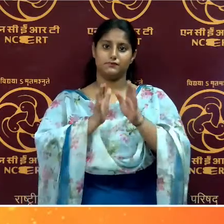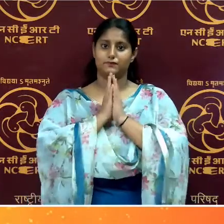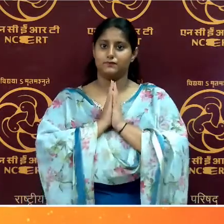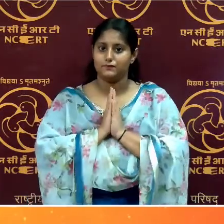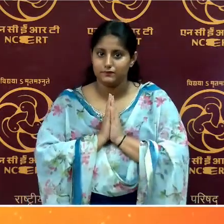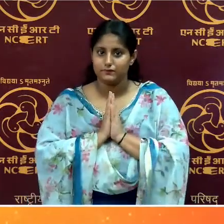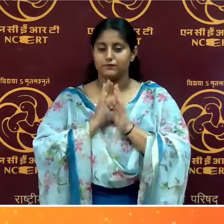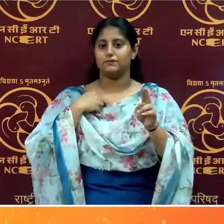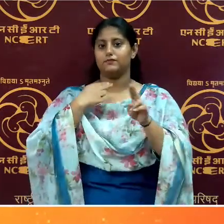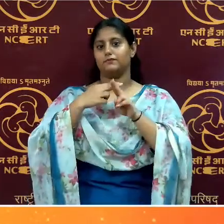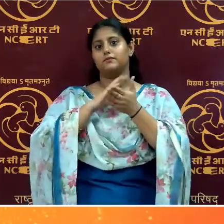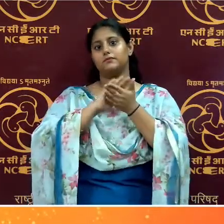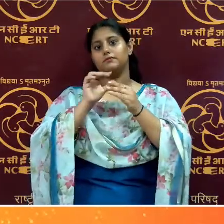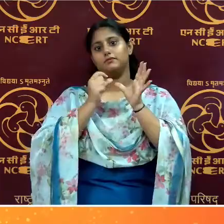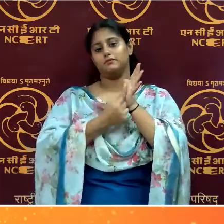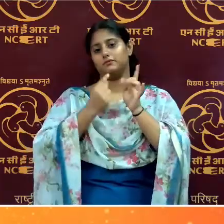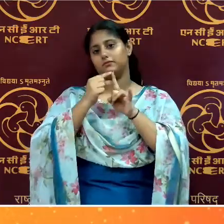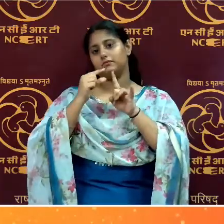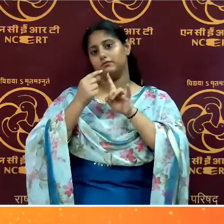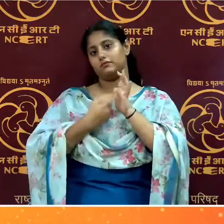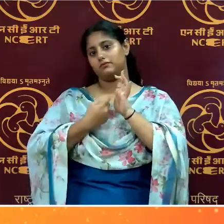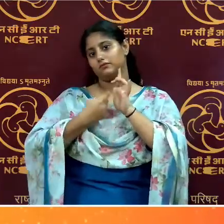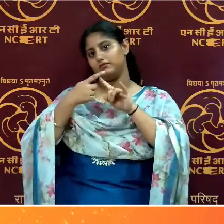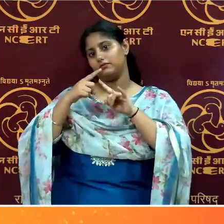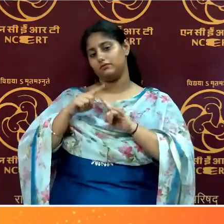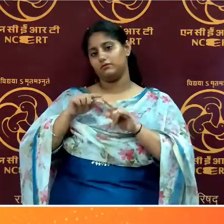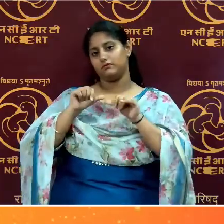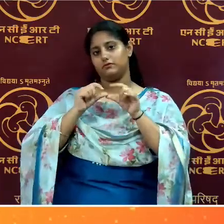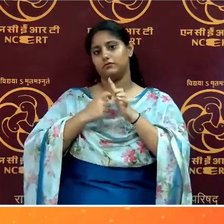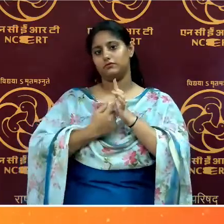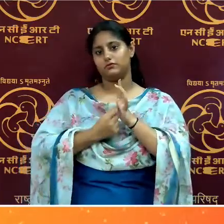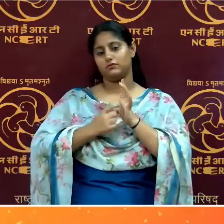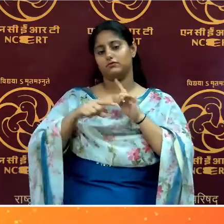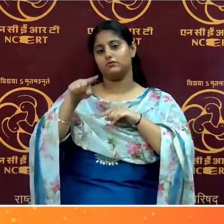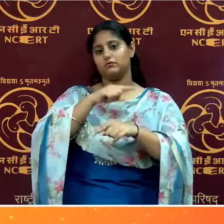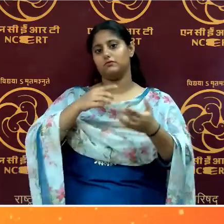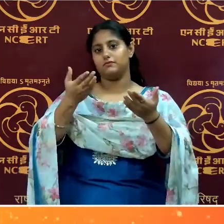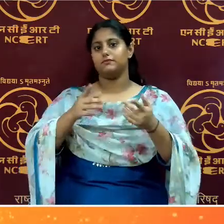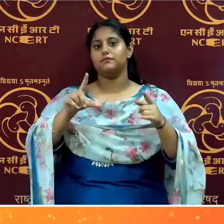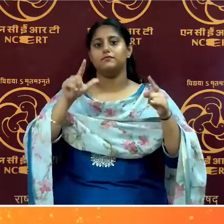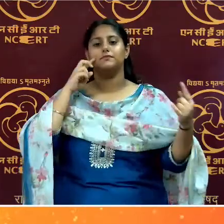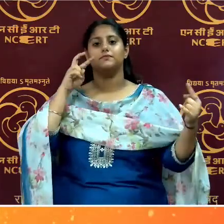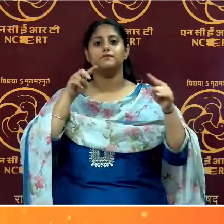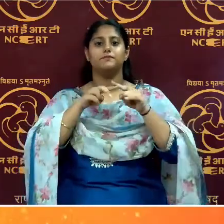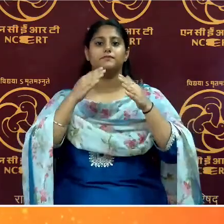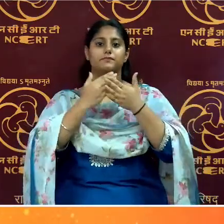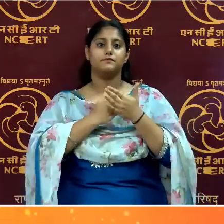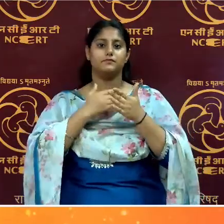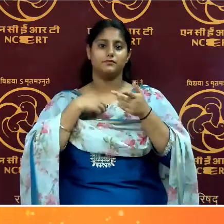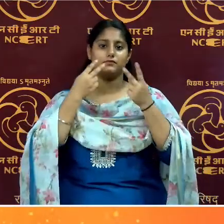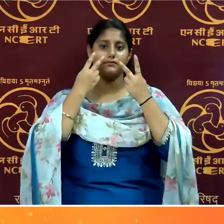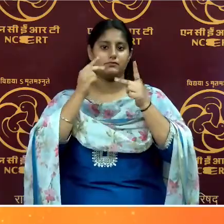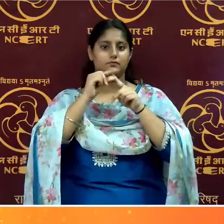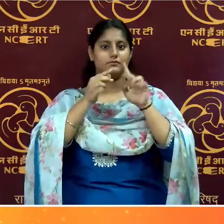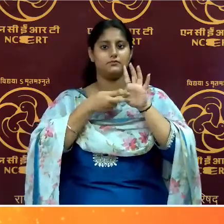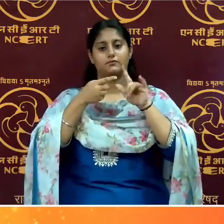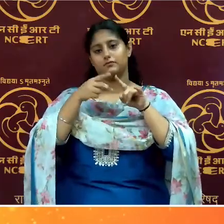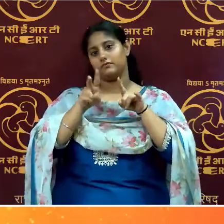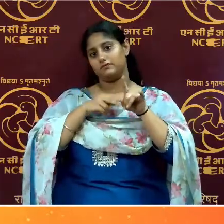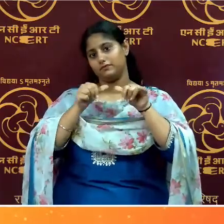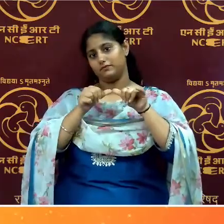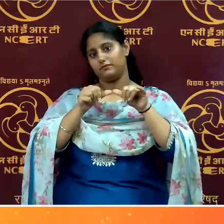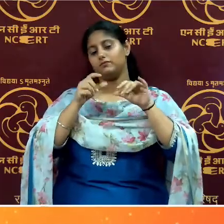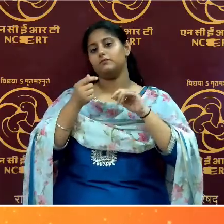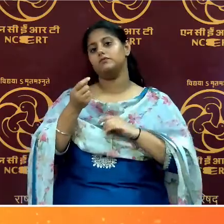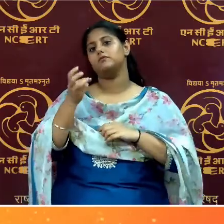Namaskar. I'm Priti and I welcome you all to our live and interactive session. You are watching us on PME Vidya, channel number 8